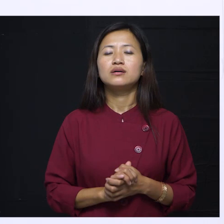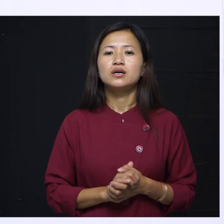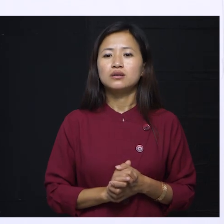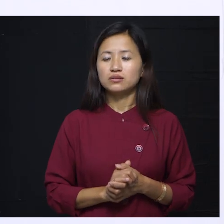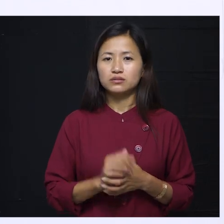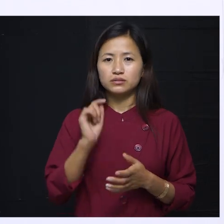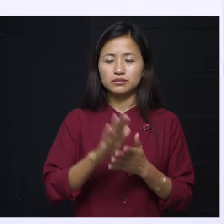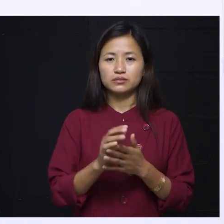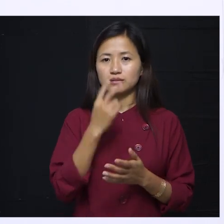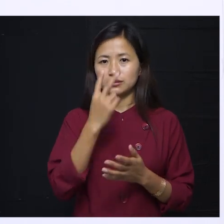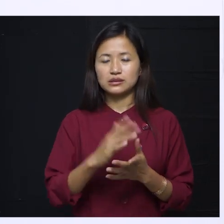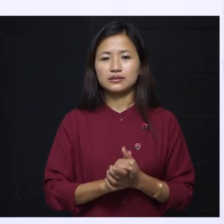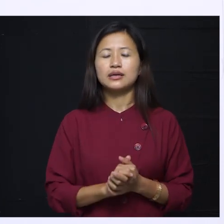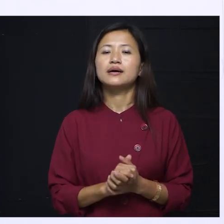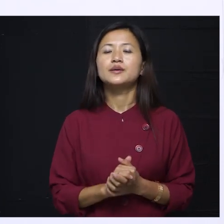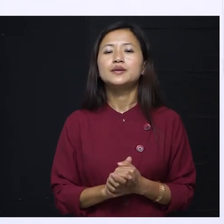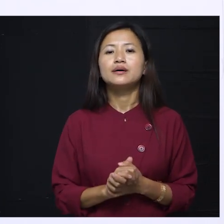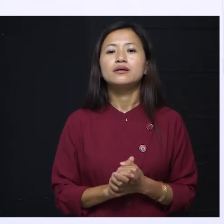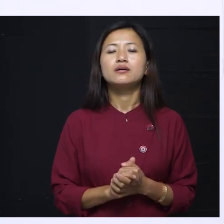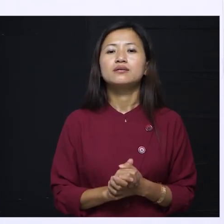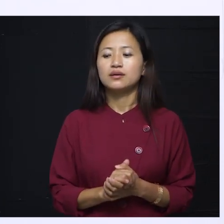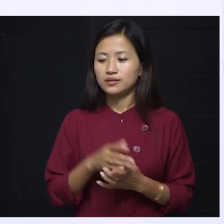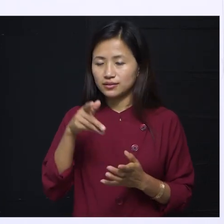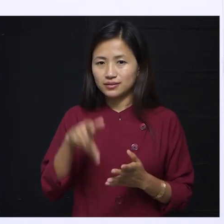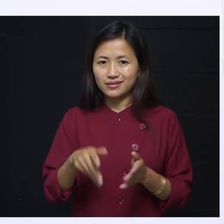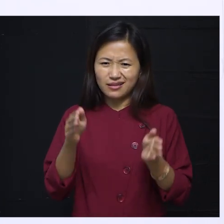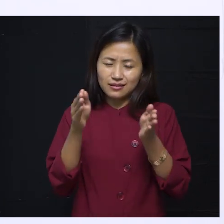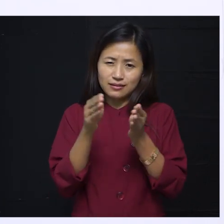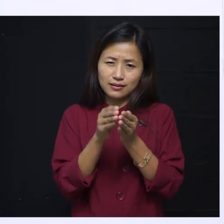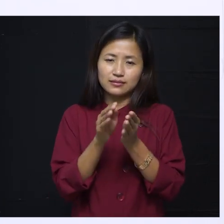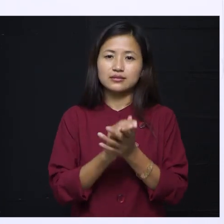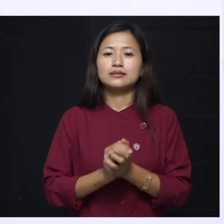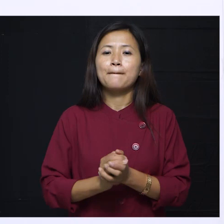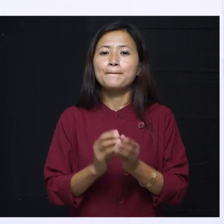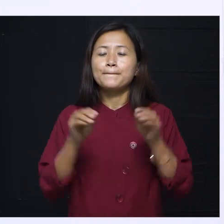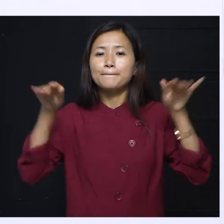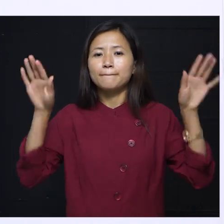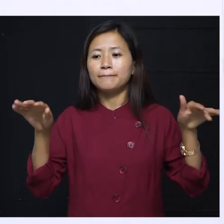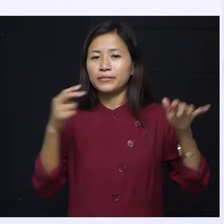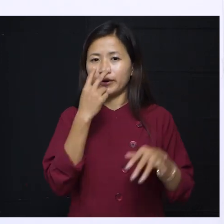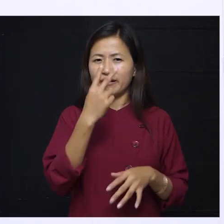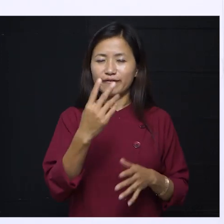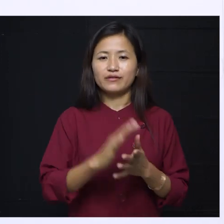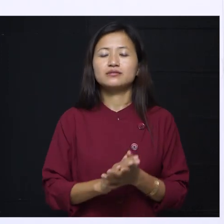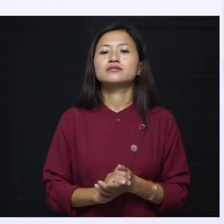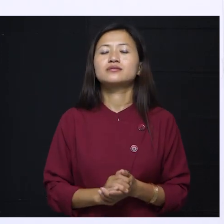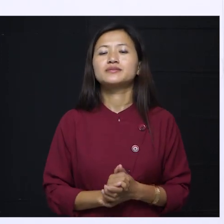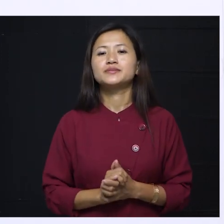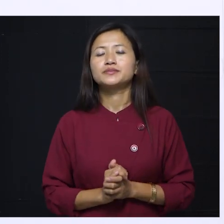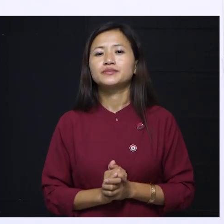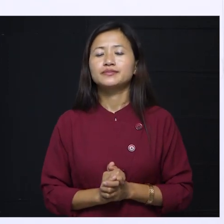you also noticed that it is the tiniest bird that you have ever seen. So let's just put